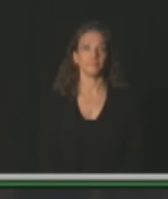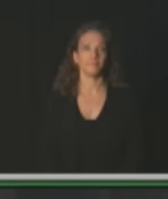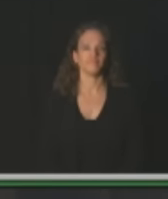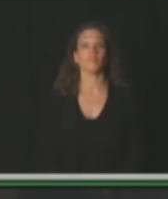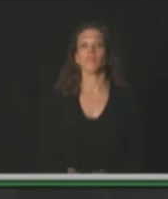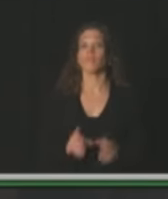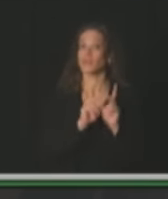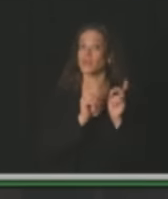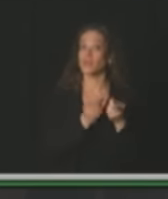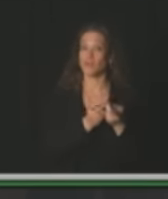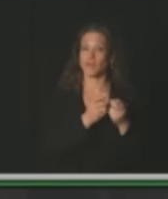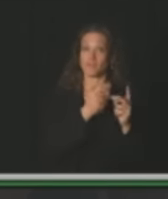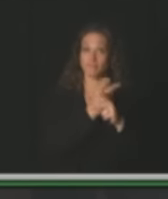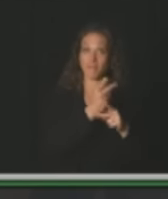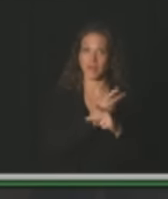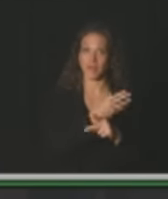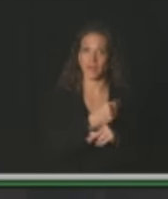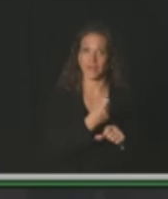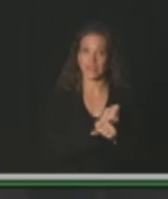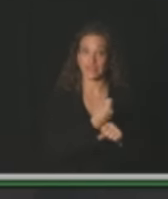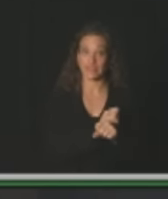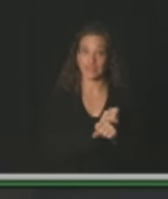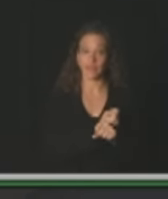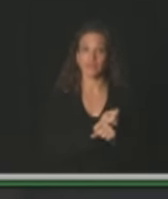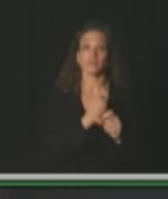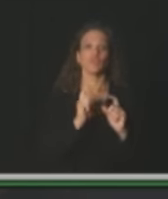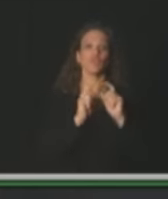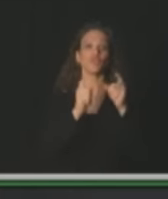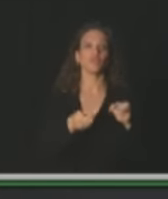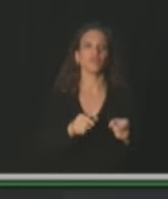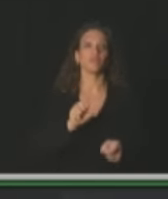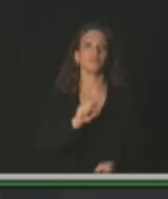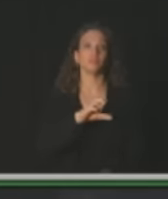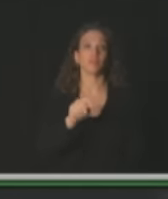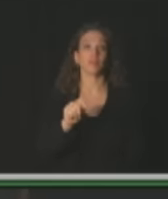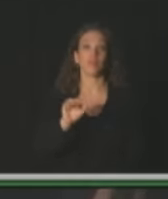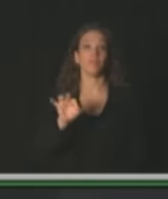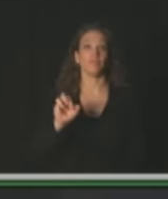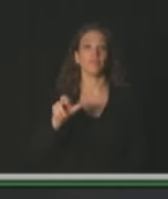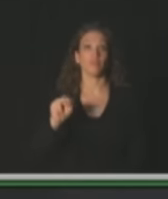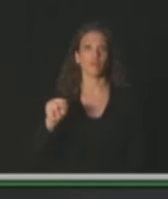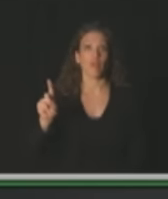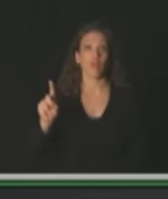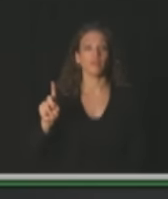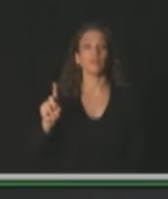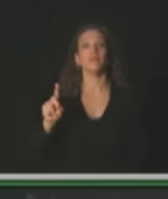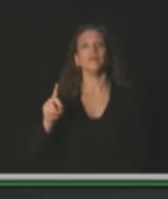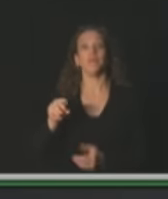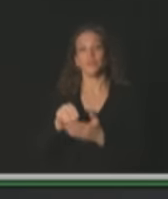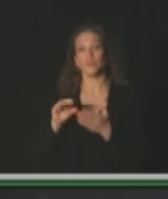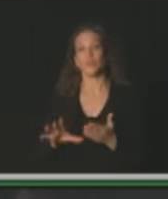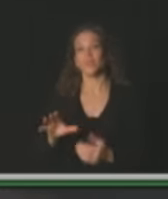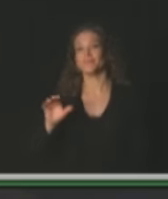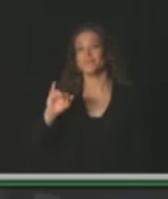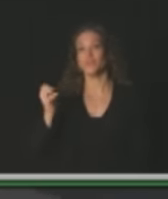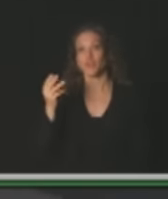From the Department of Mathematics and Statistics, being hooded by Scott Ferran, Jeremy Harden.